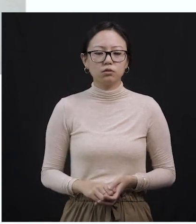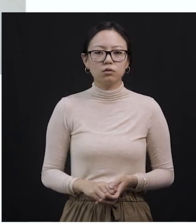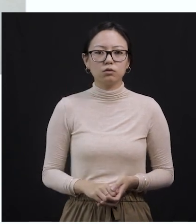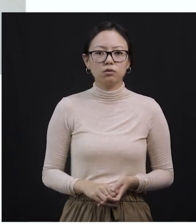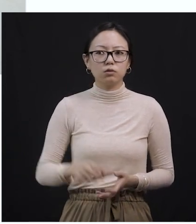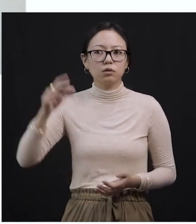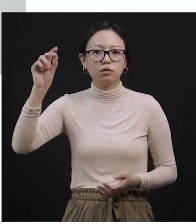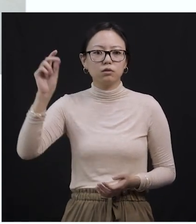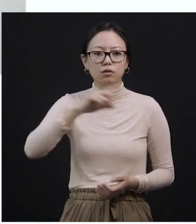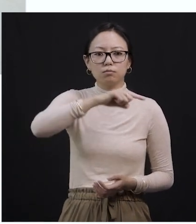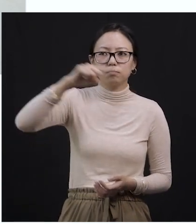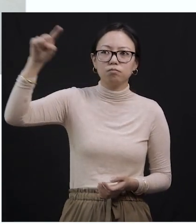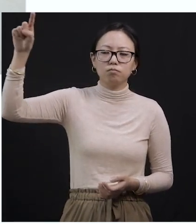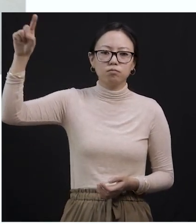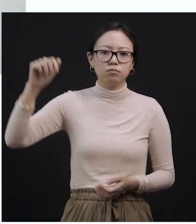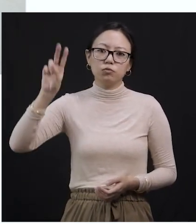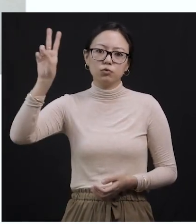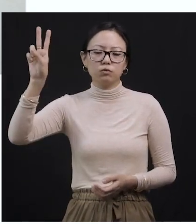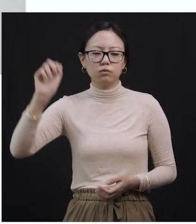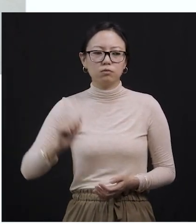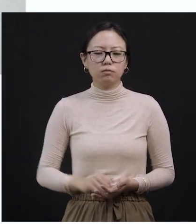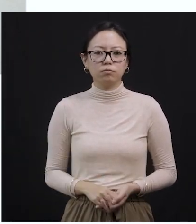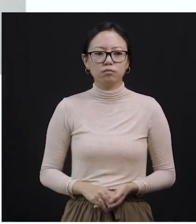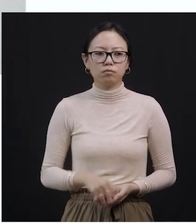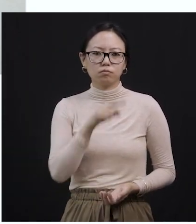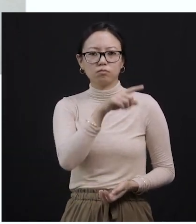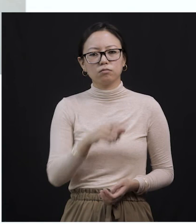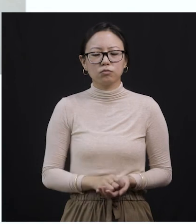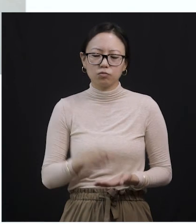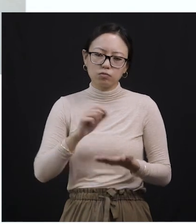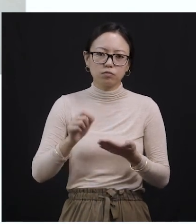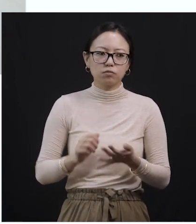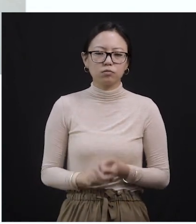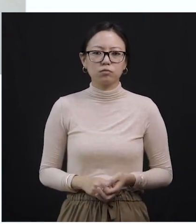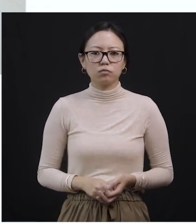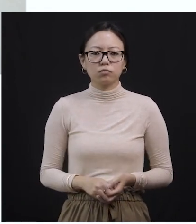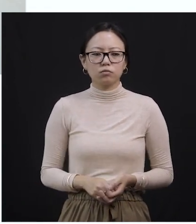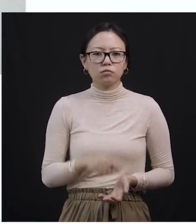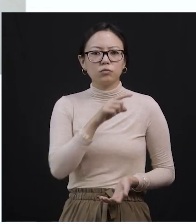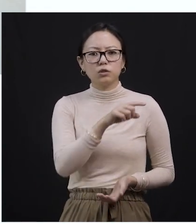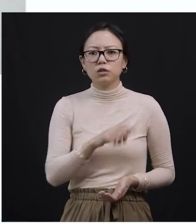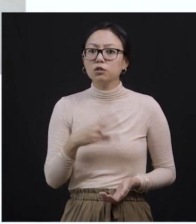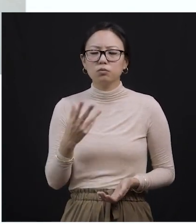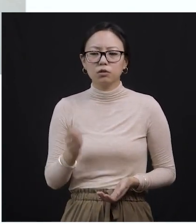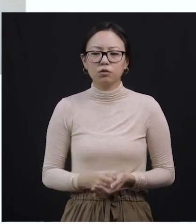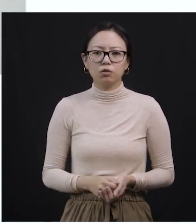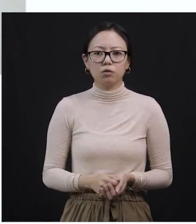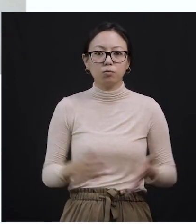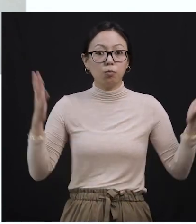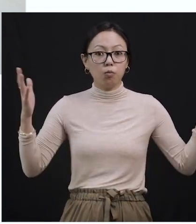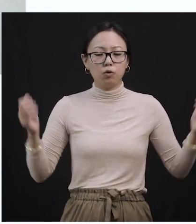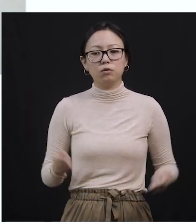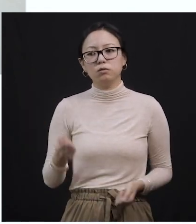will be connected to the number 2. All right, children. So this is all about more numbers. So I hope to see you